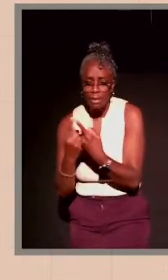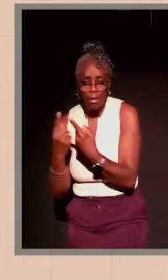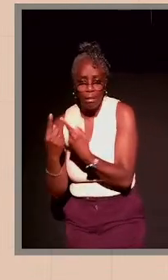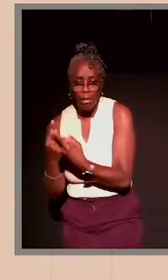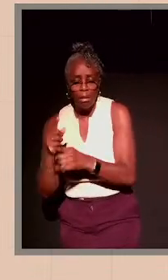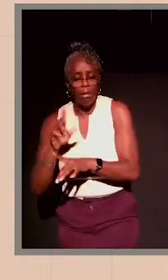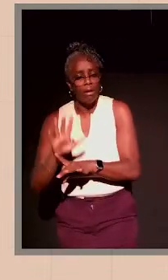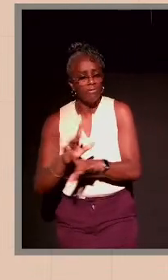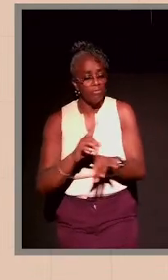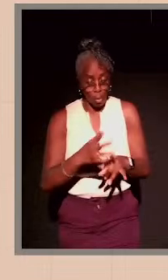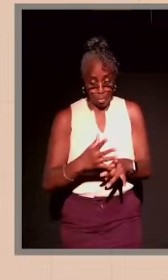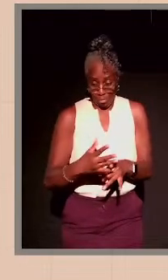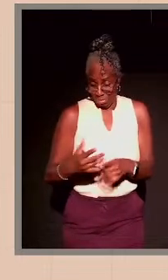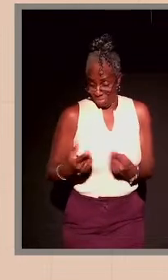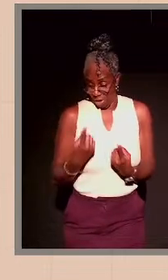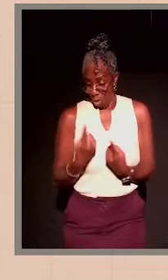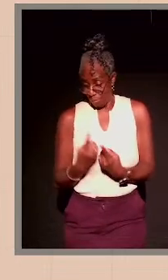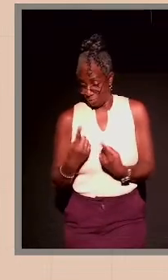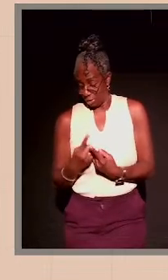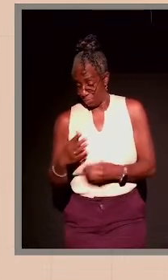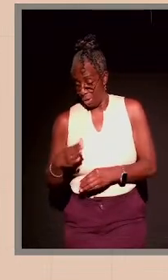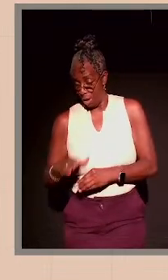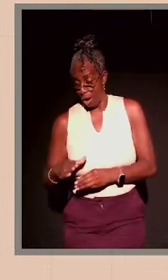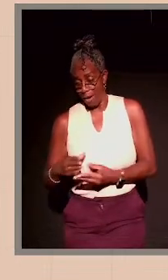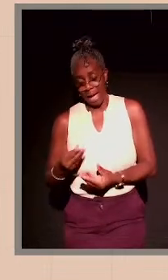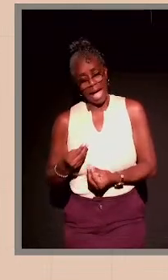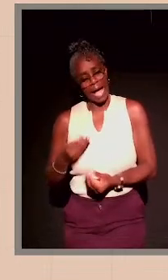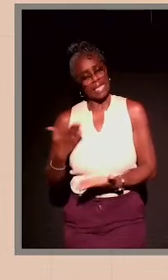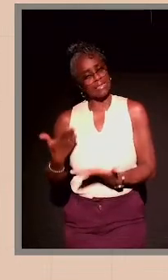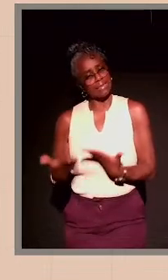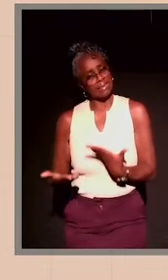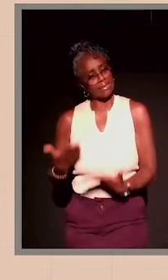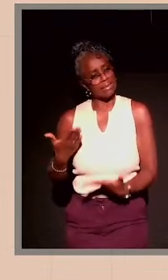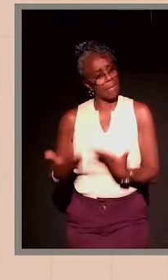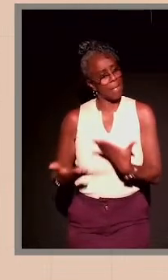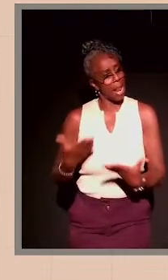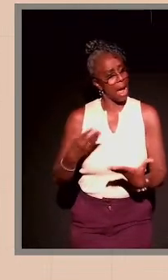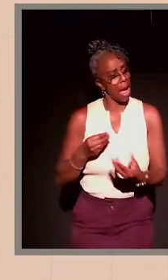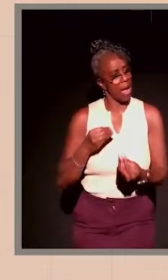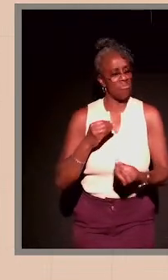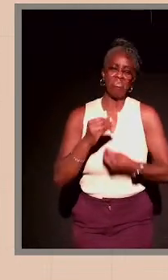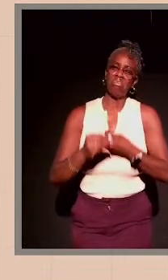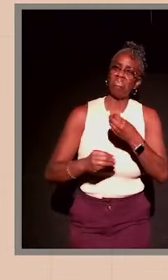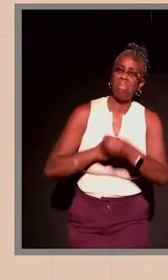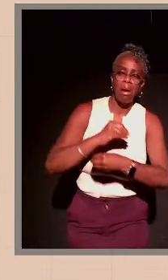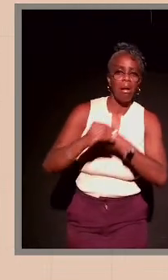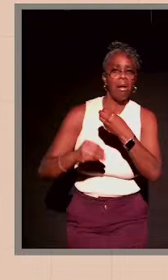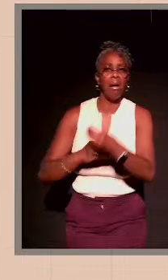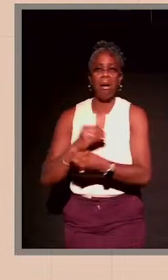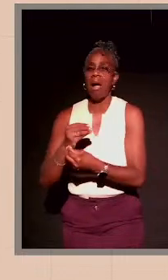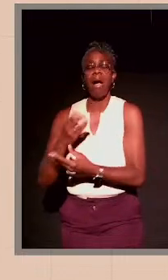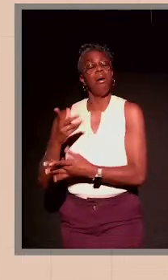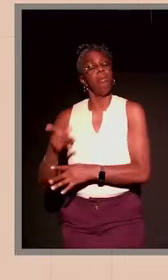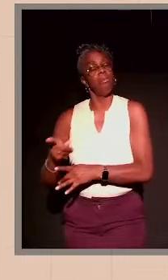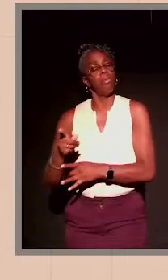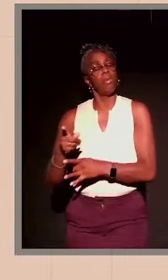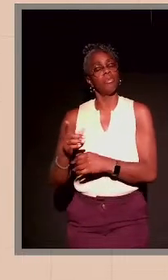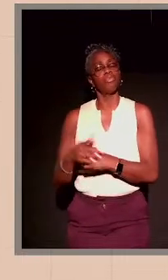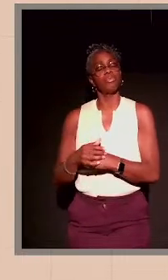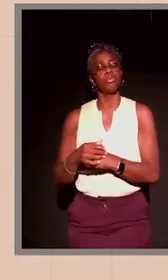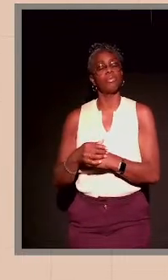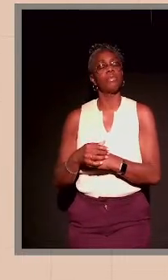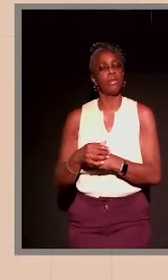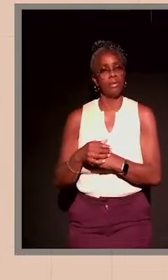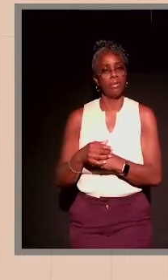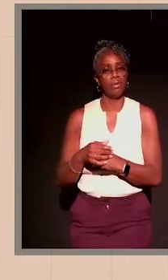sets of objects had similar patterns. I did this so that when I had